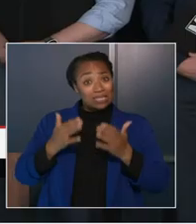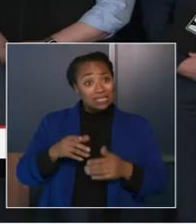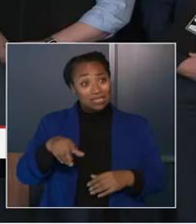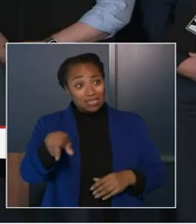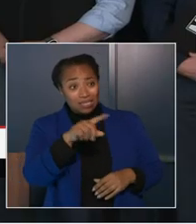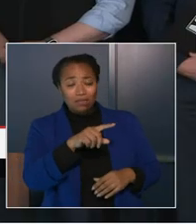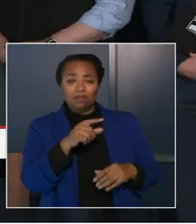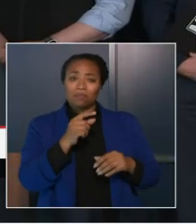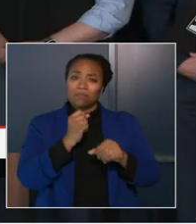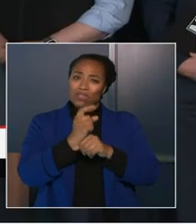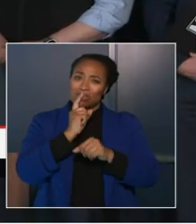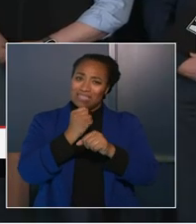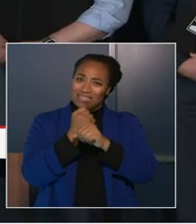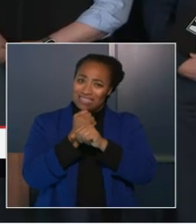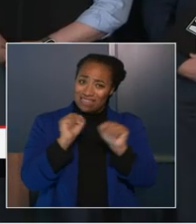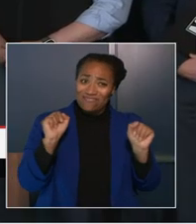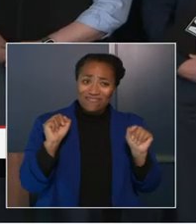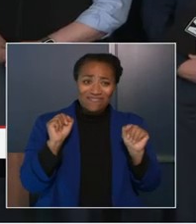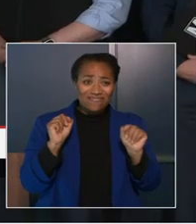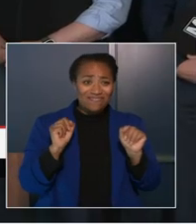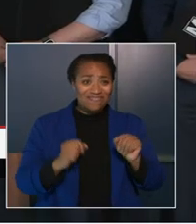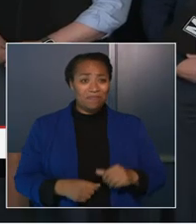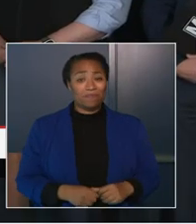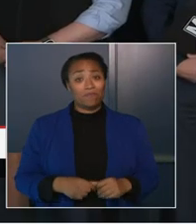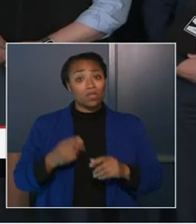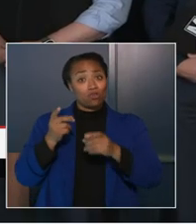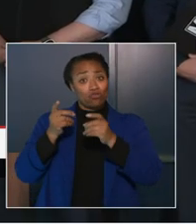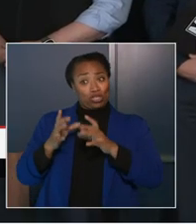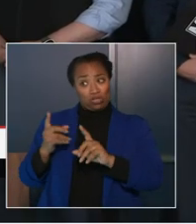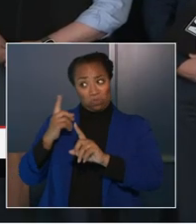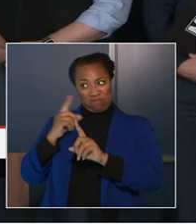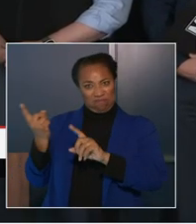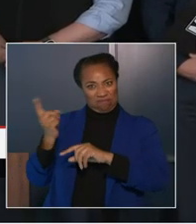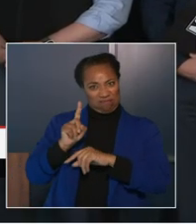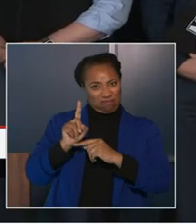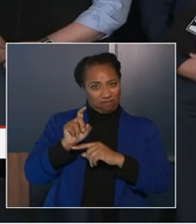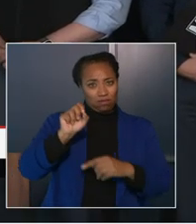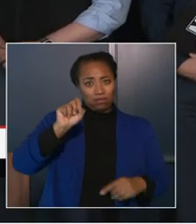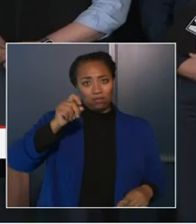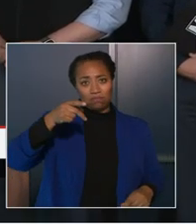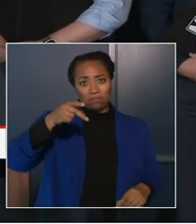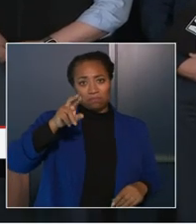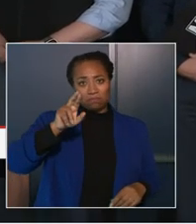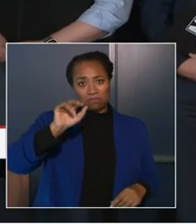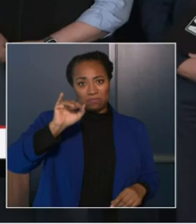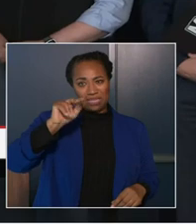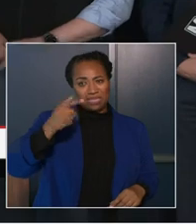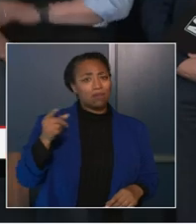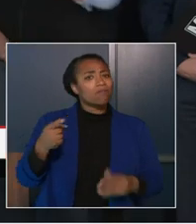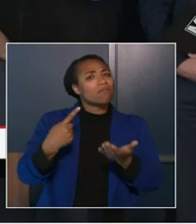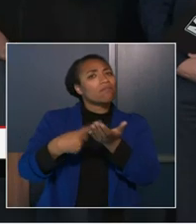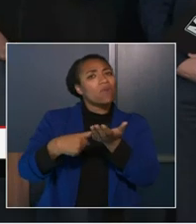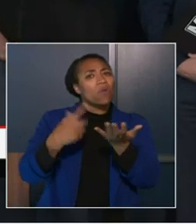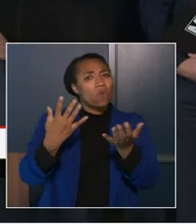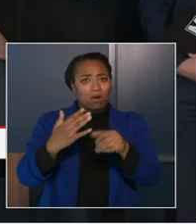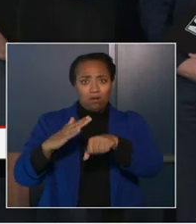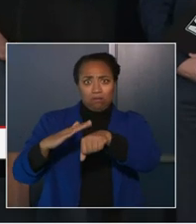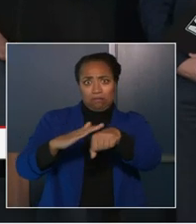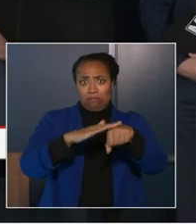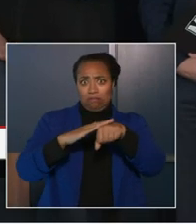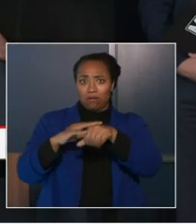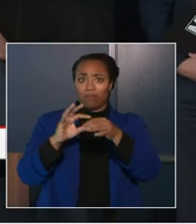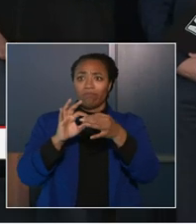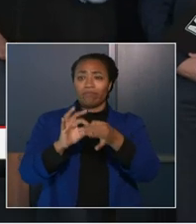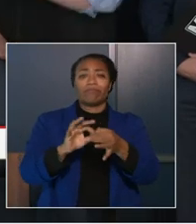from Director Spriggs, he will advise you that we will slide our Monday trash collection, and